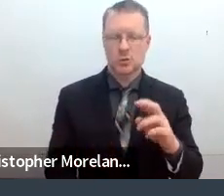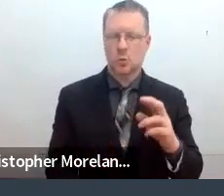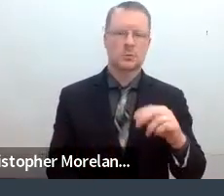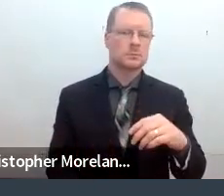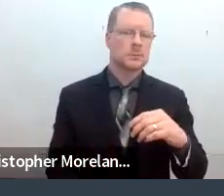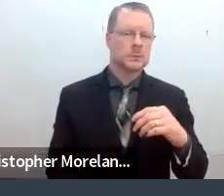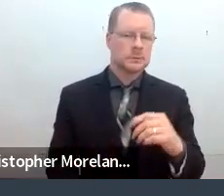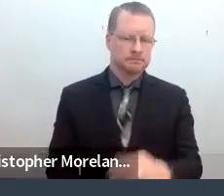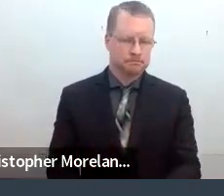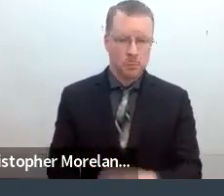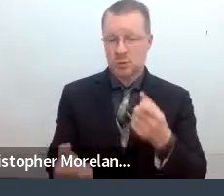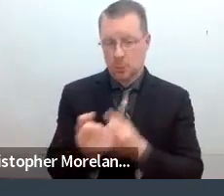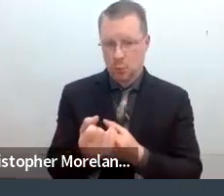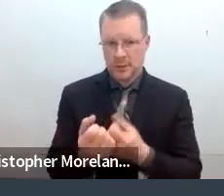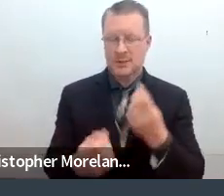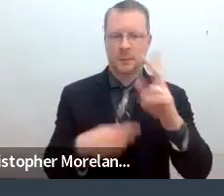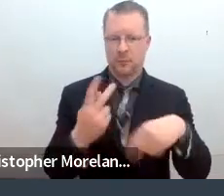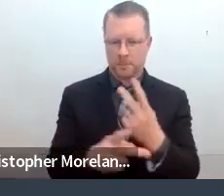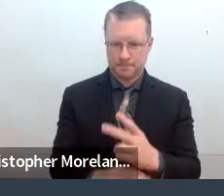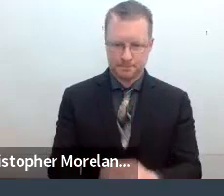need for accommodation,